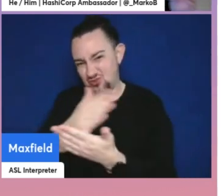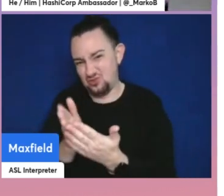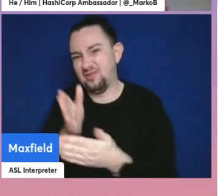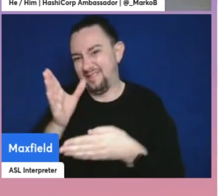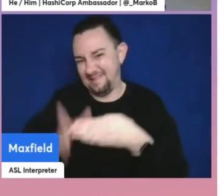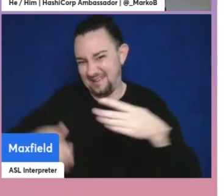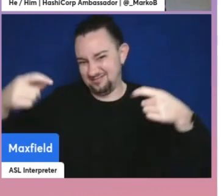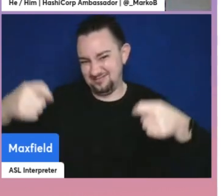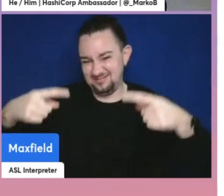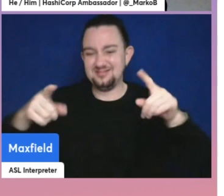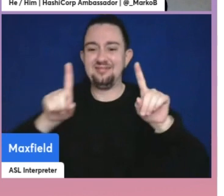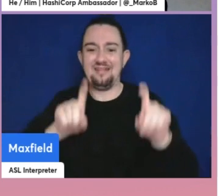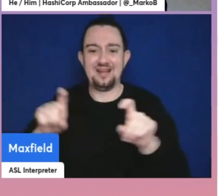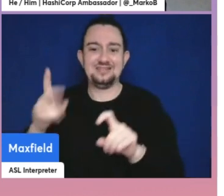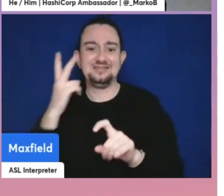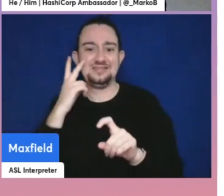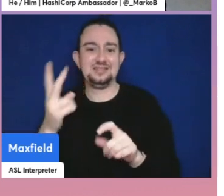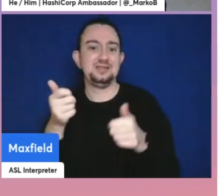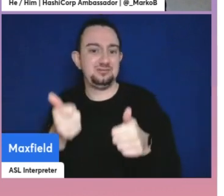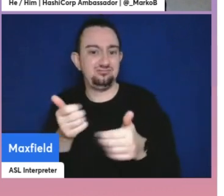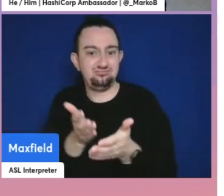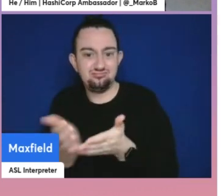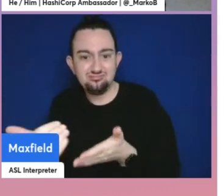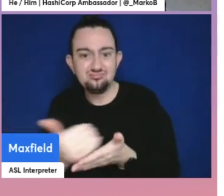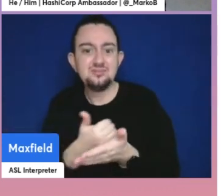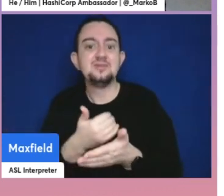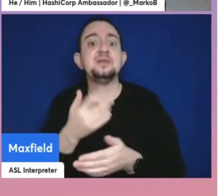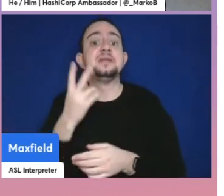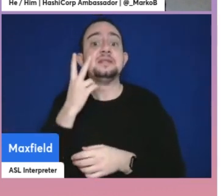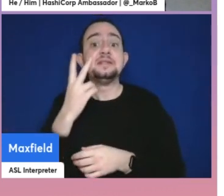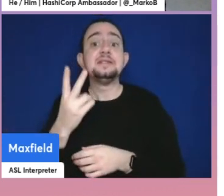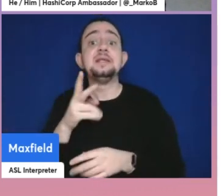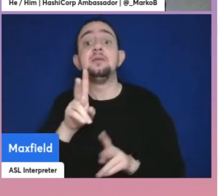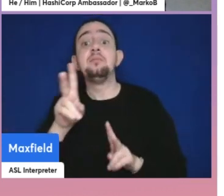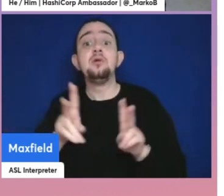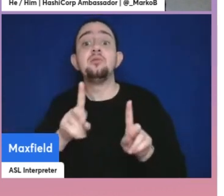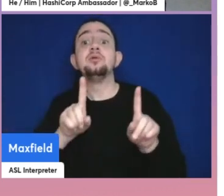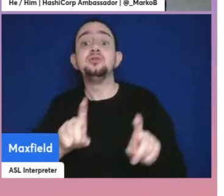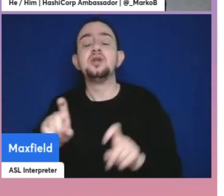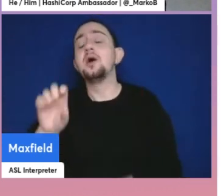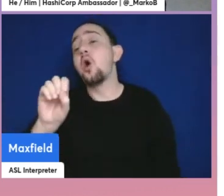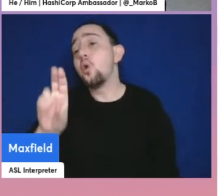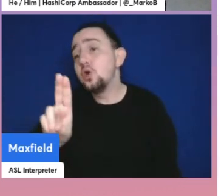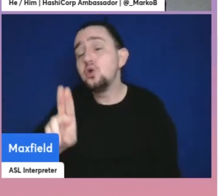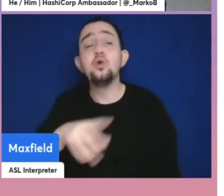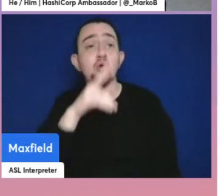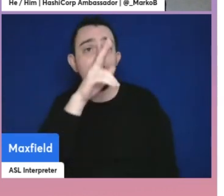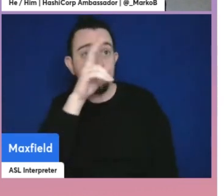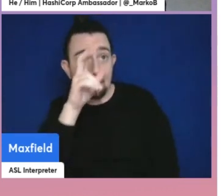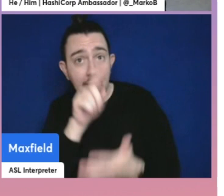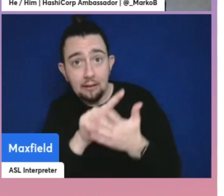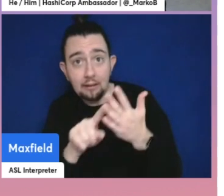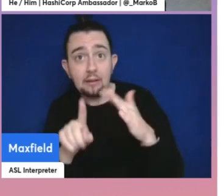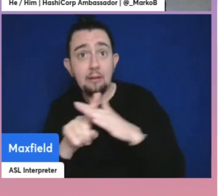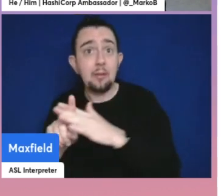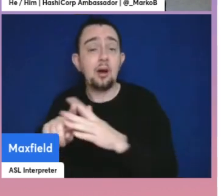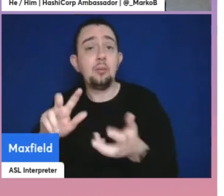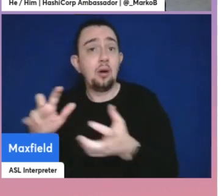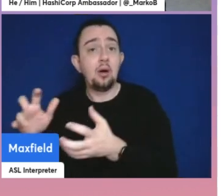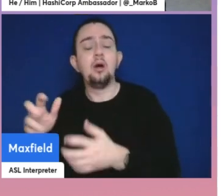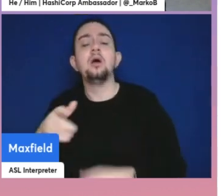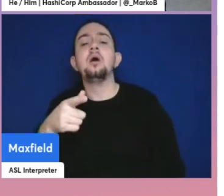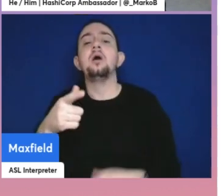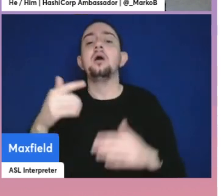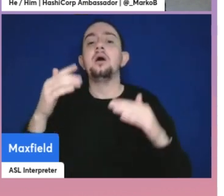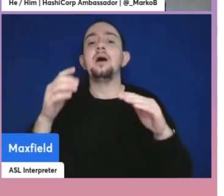And usually at that stage, people would kind of check the OU as well and those kind of bugs. And at the top of the pyramid, it's not marked